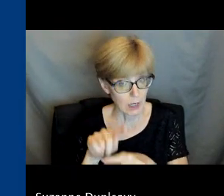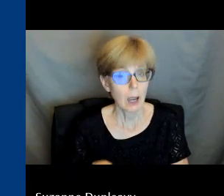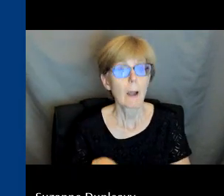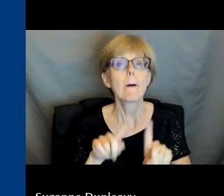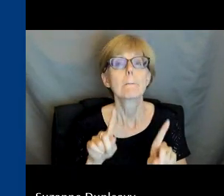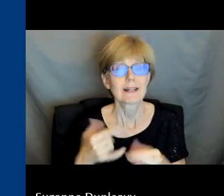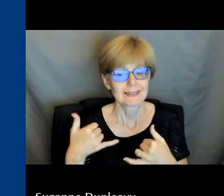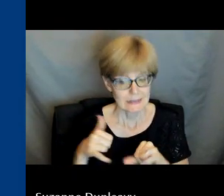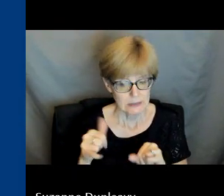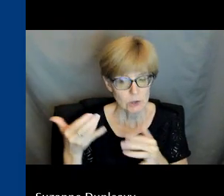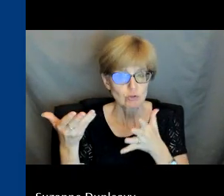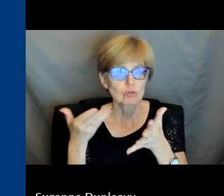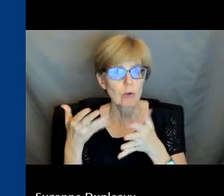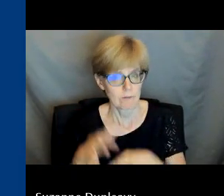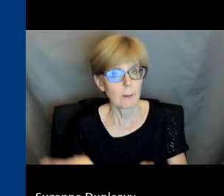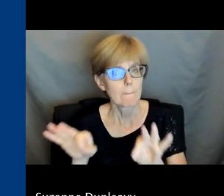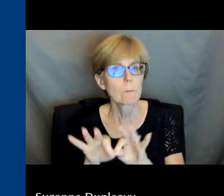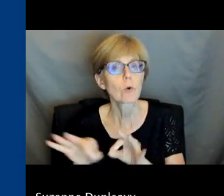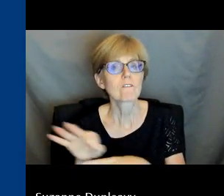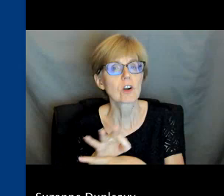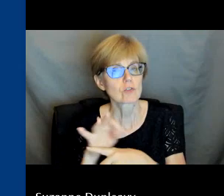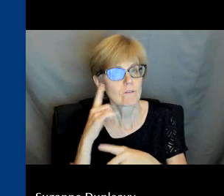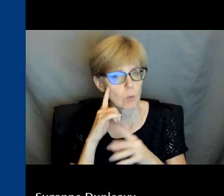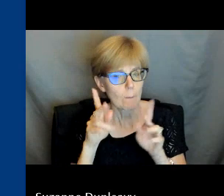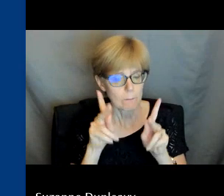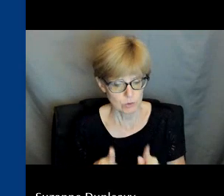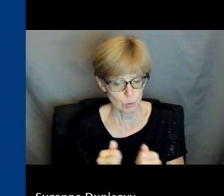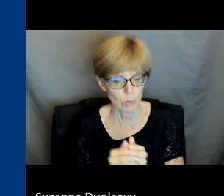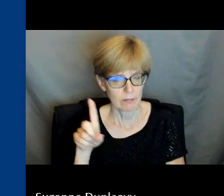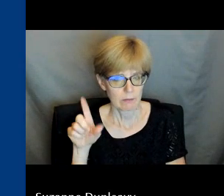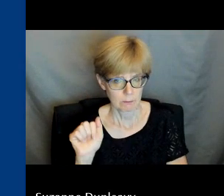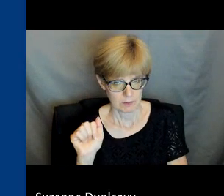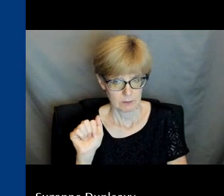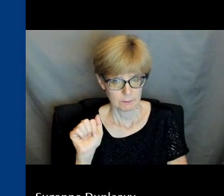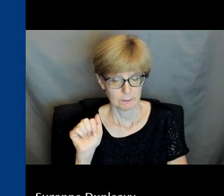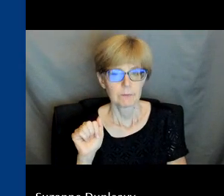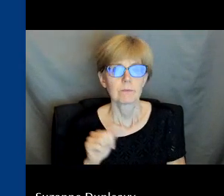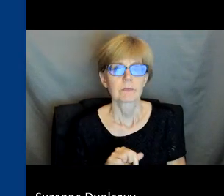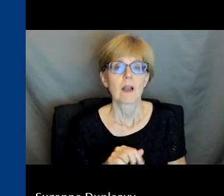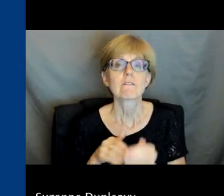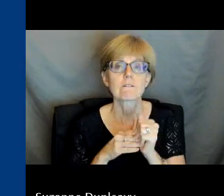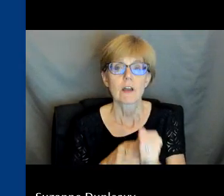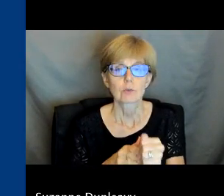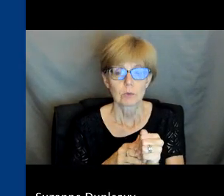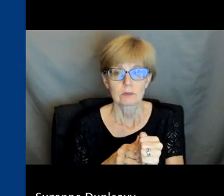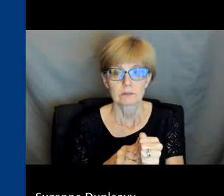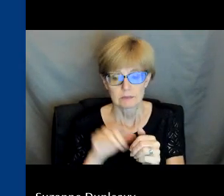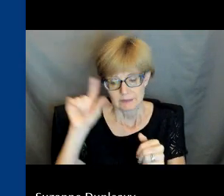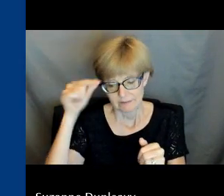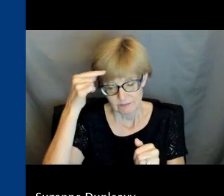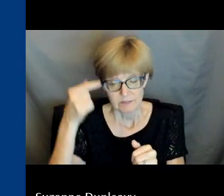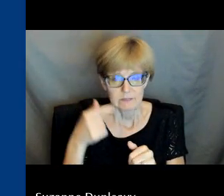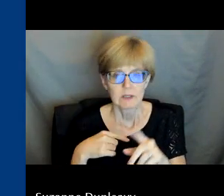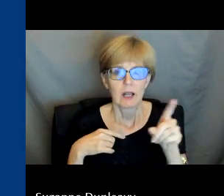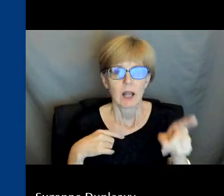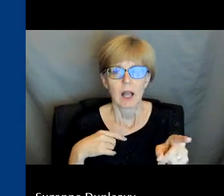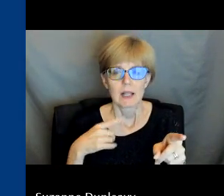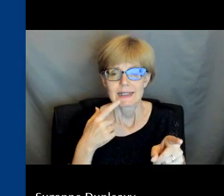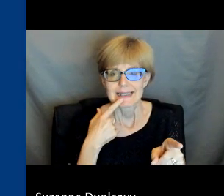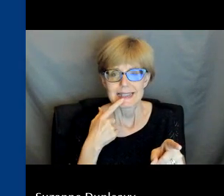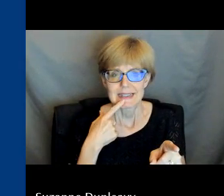still serve an important function for an individual with a disability. Federal guidance states that a support animal can be any type